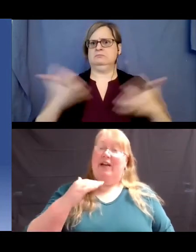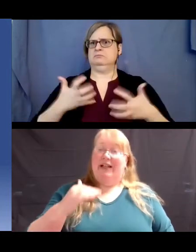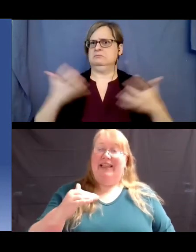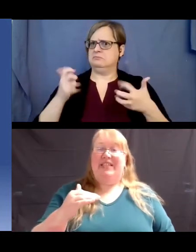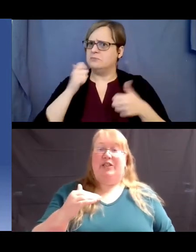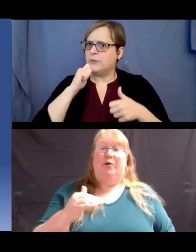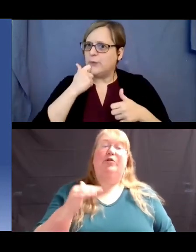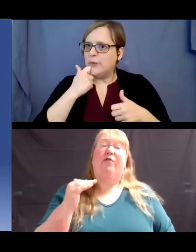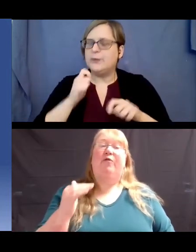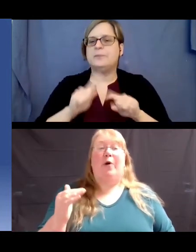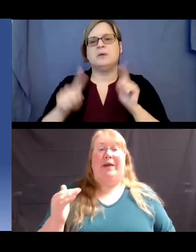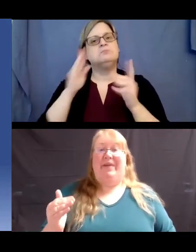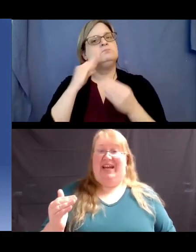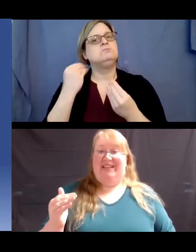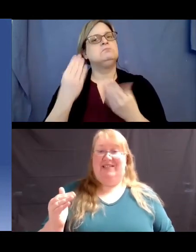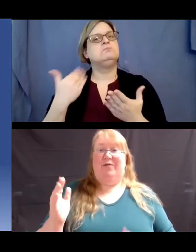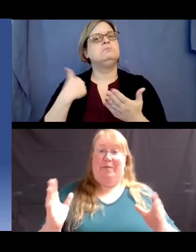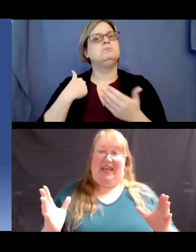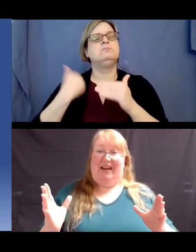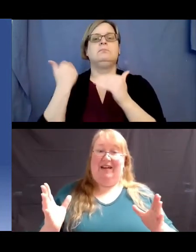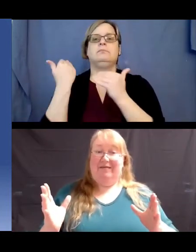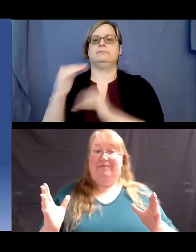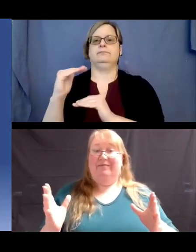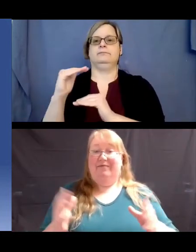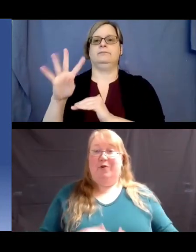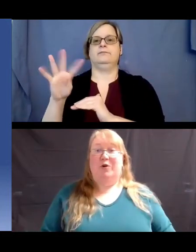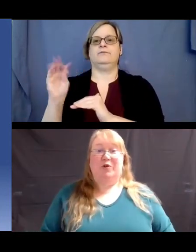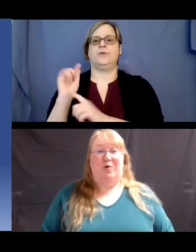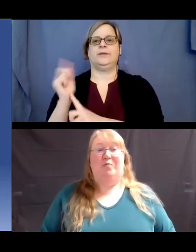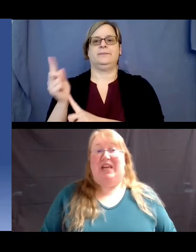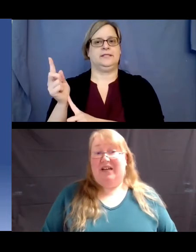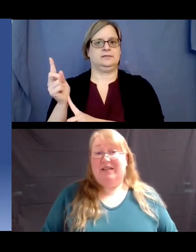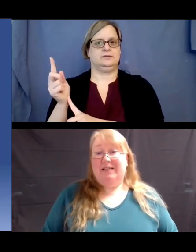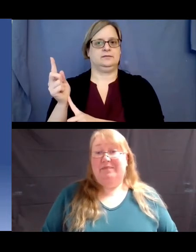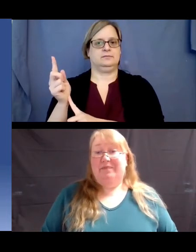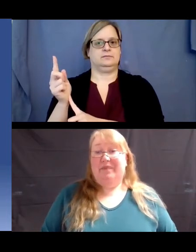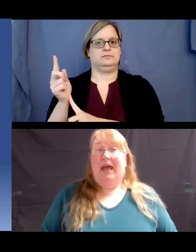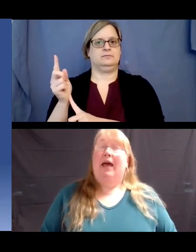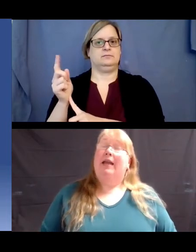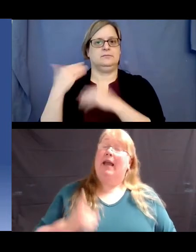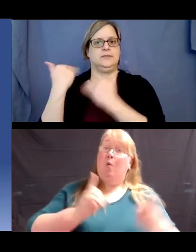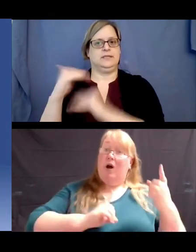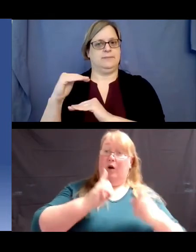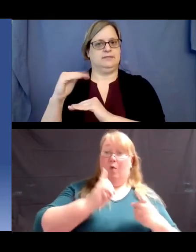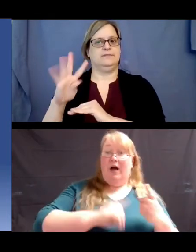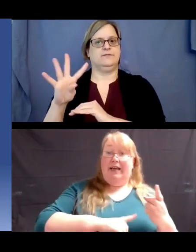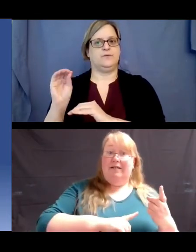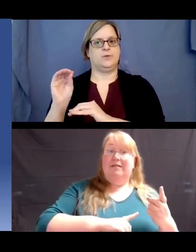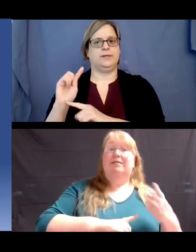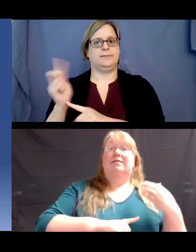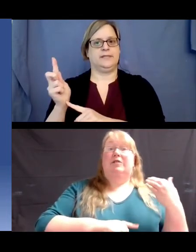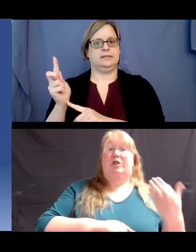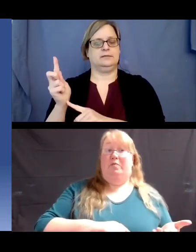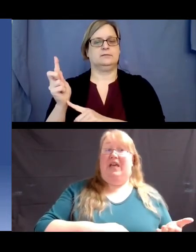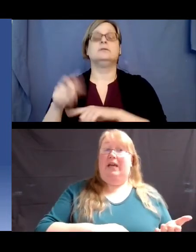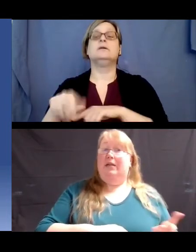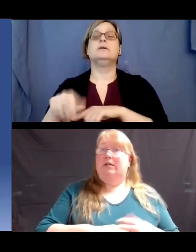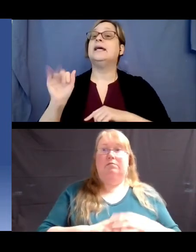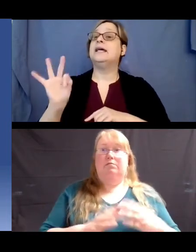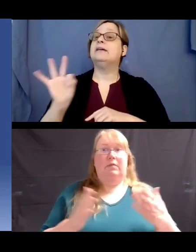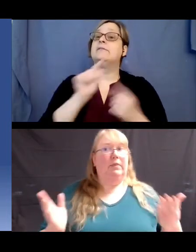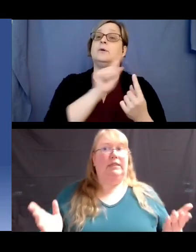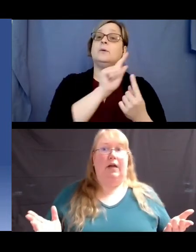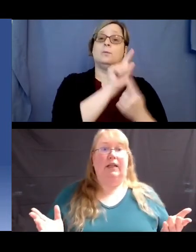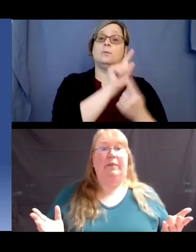But it limits you to 40 minutes for a meeting, for those group meetings. Now, one-on-one Zoom